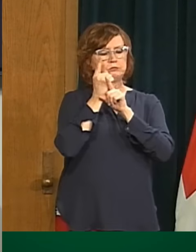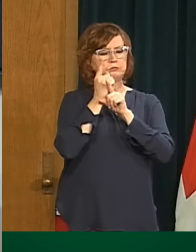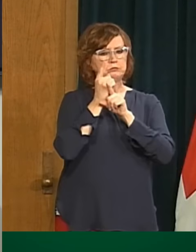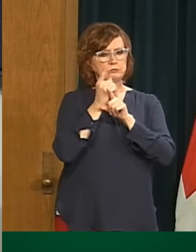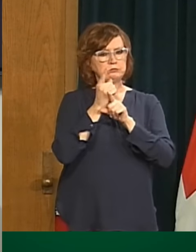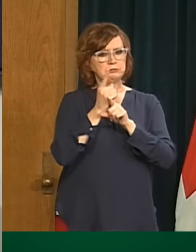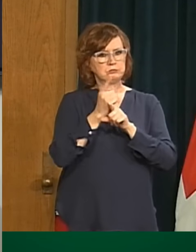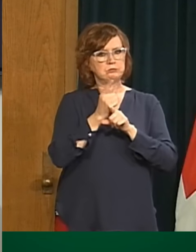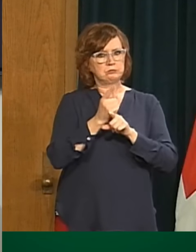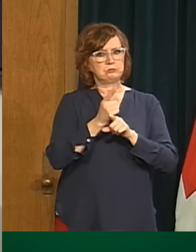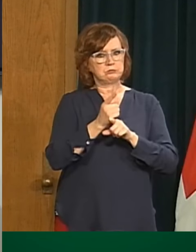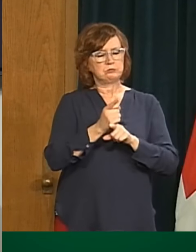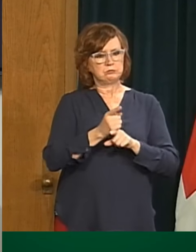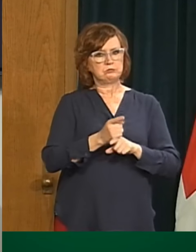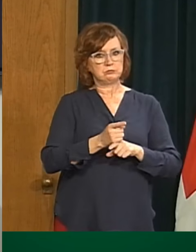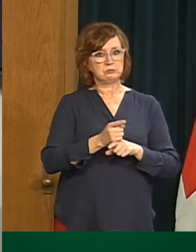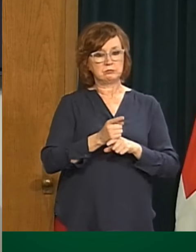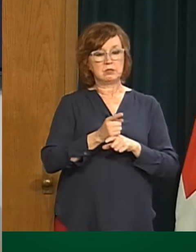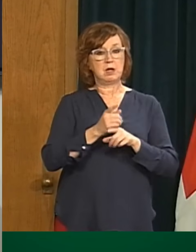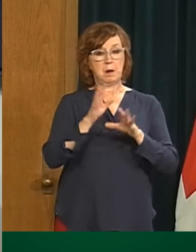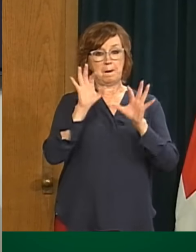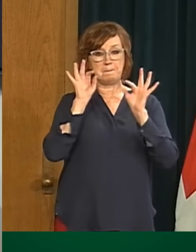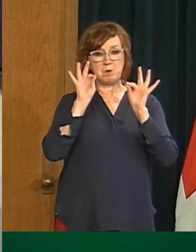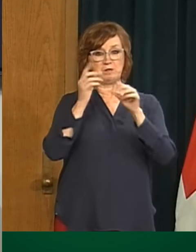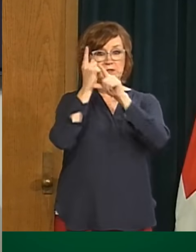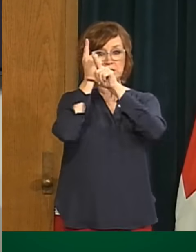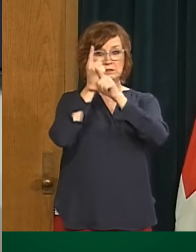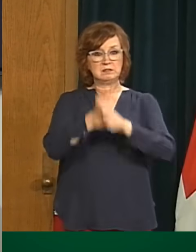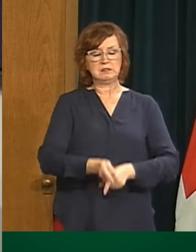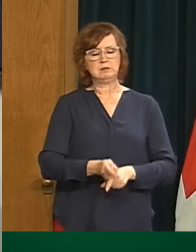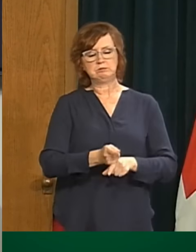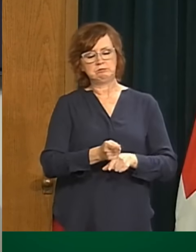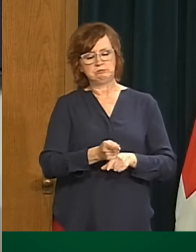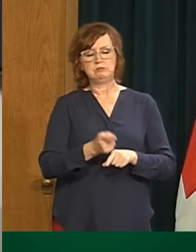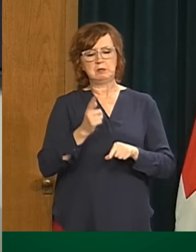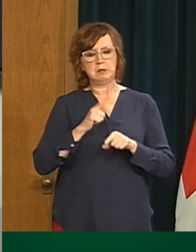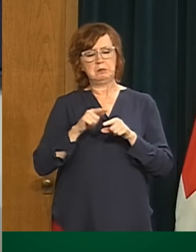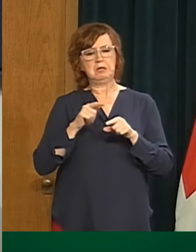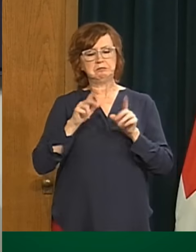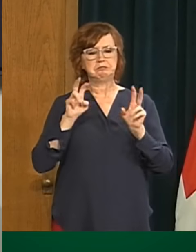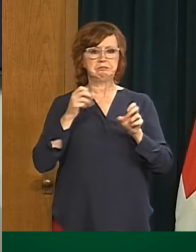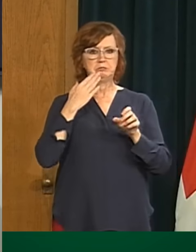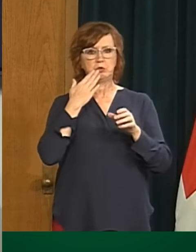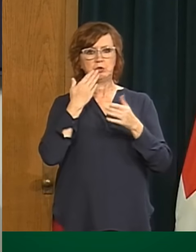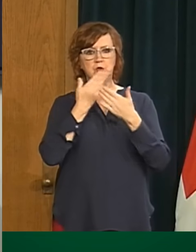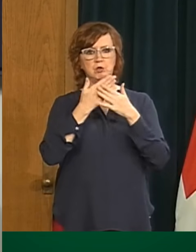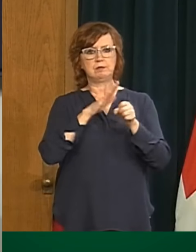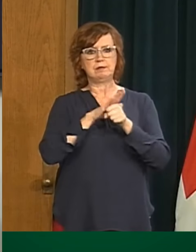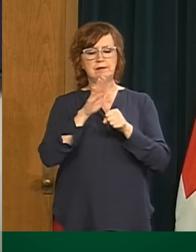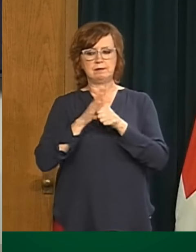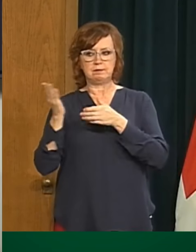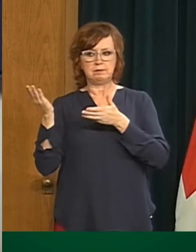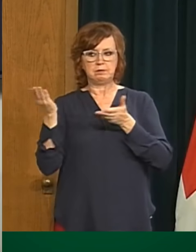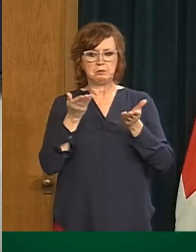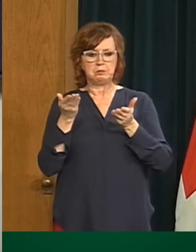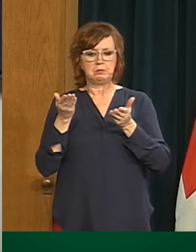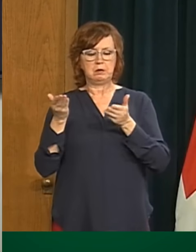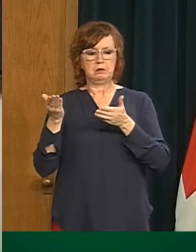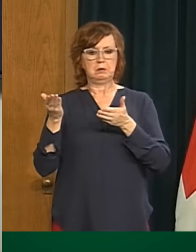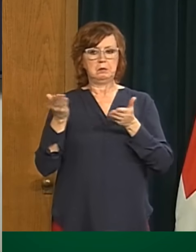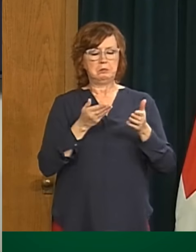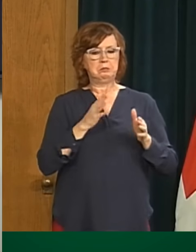are supporting the work we're doing. And when that's happening, and China and the other producers are coming on board, that will happen across the